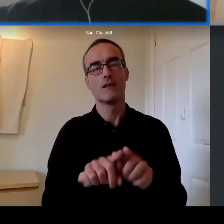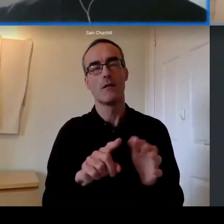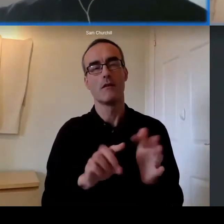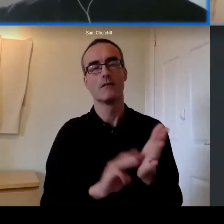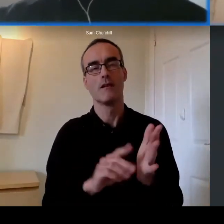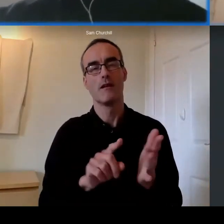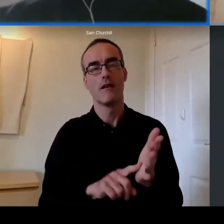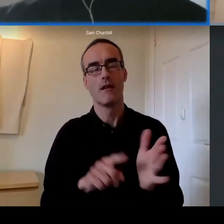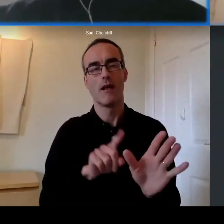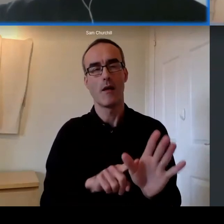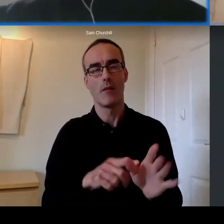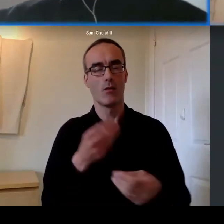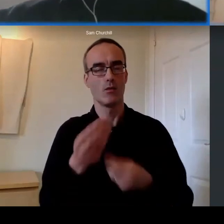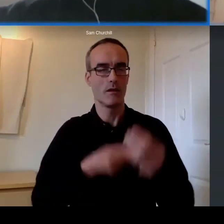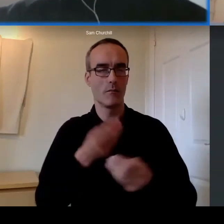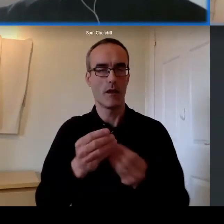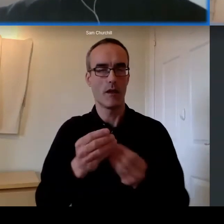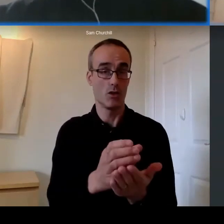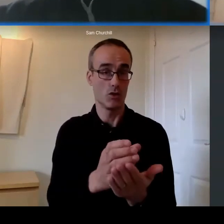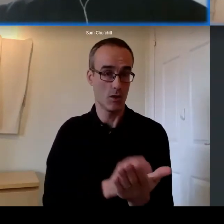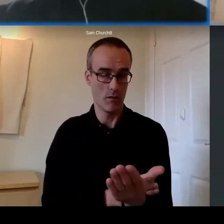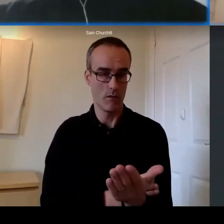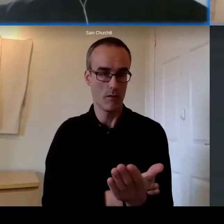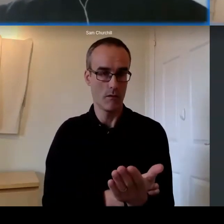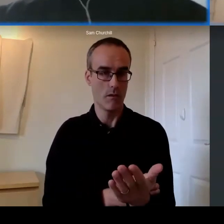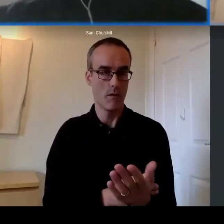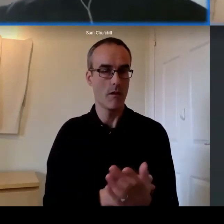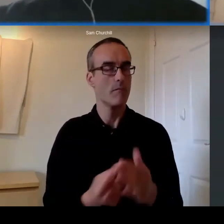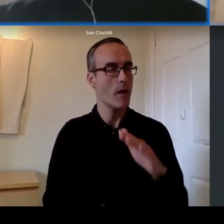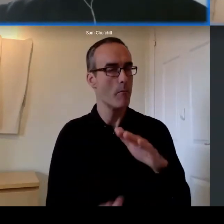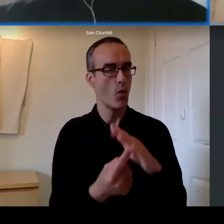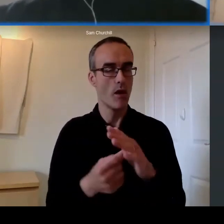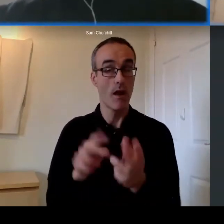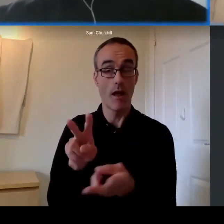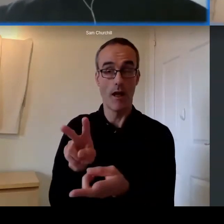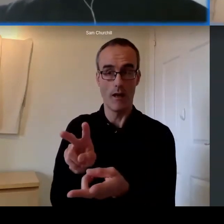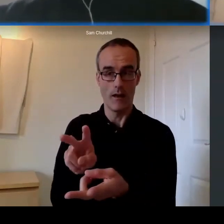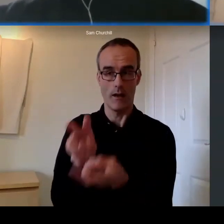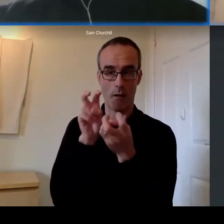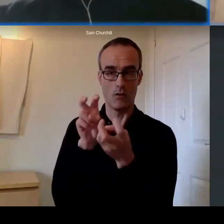about, don't dive into your interventions, find out, make sure you've got the insight